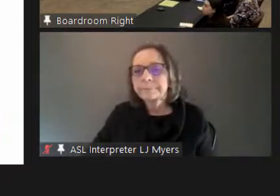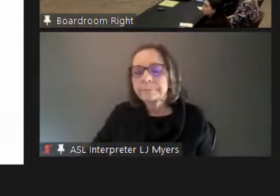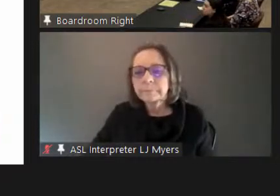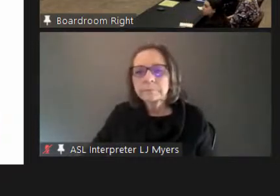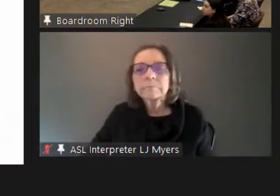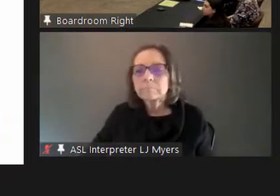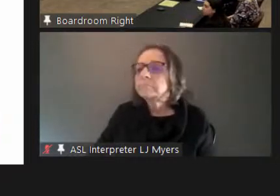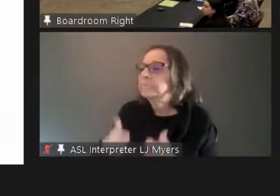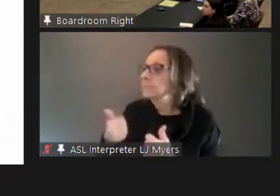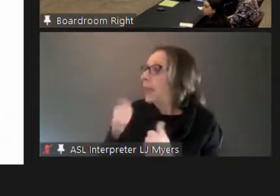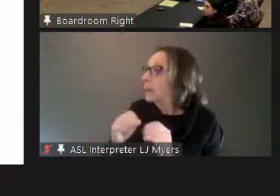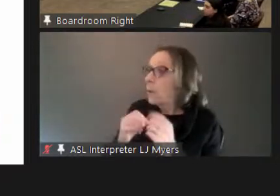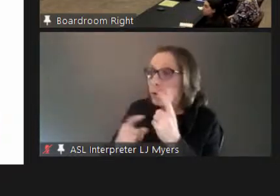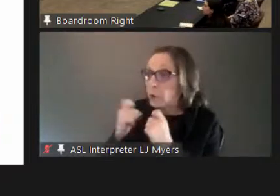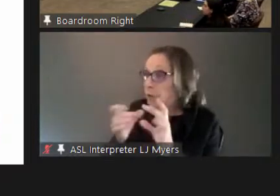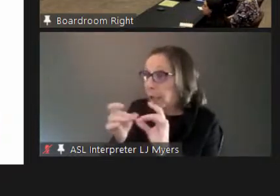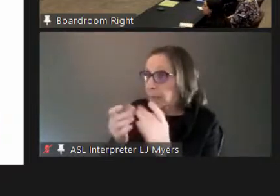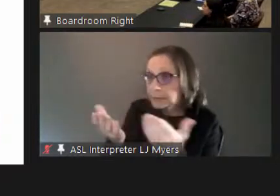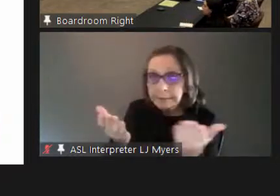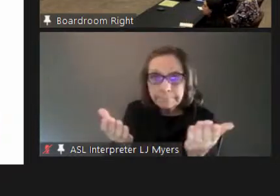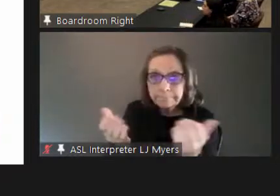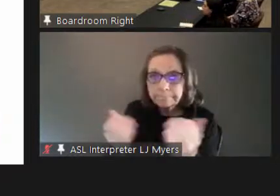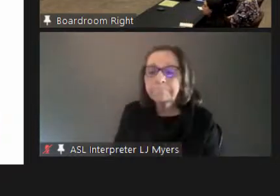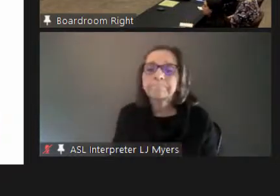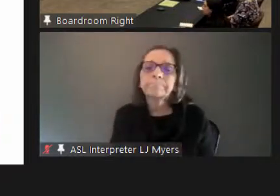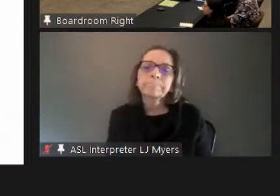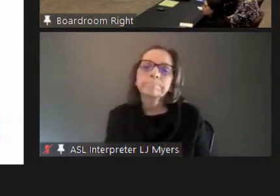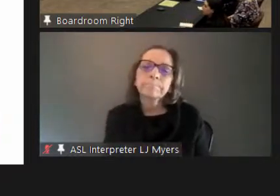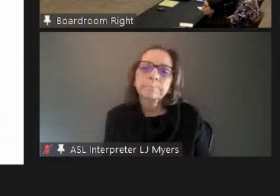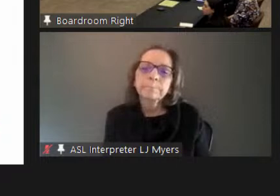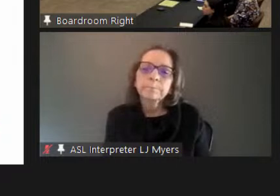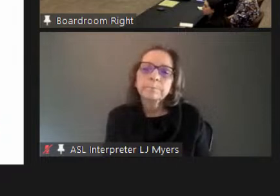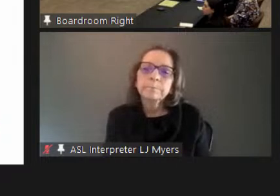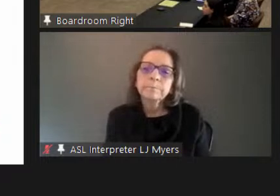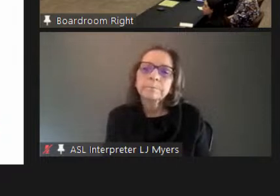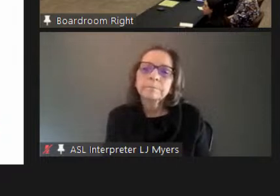there any other questions, comments?